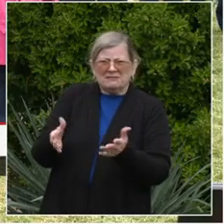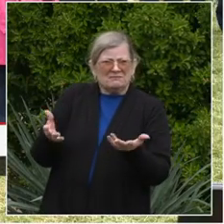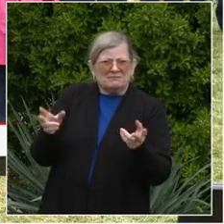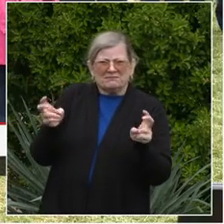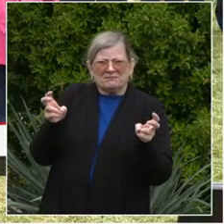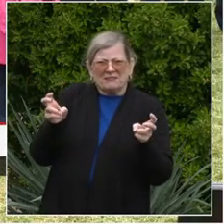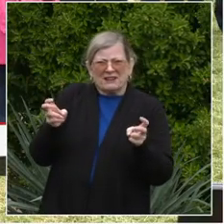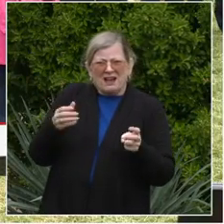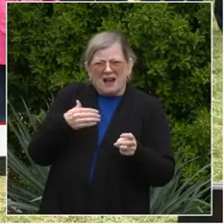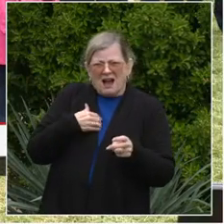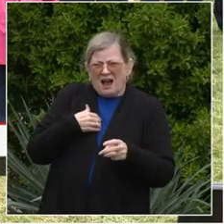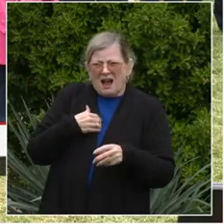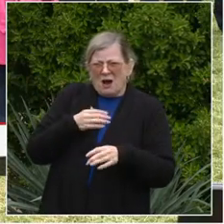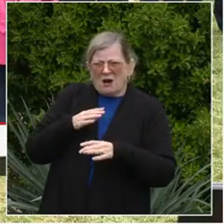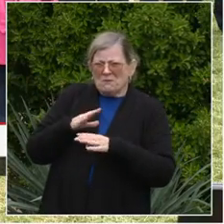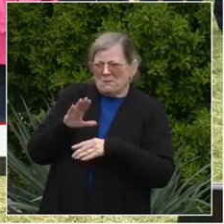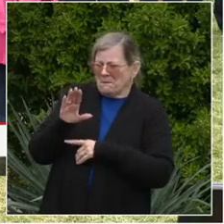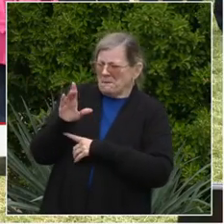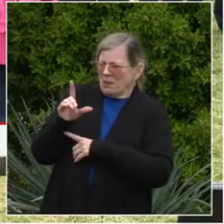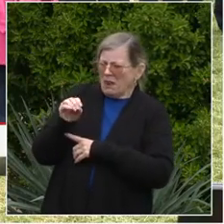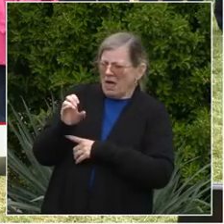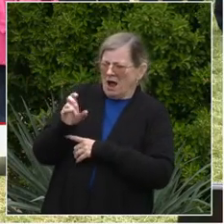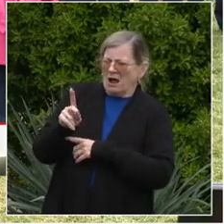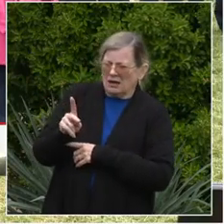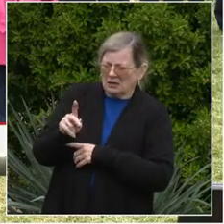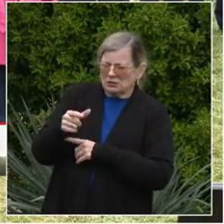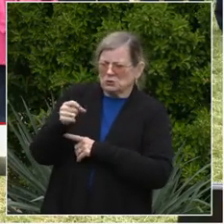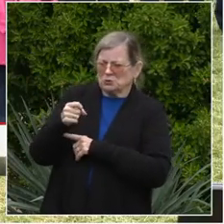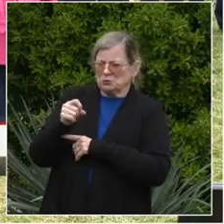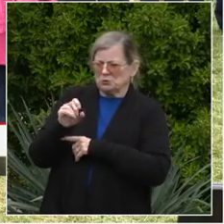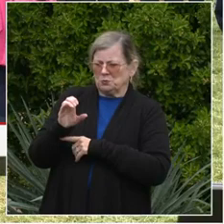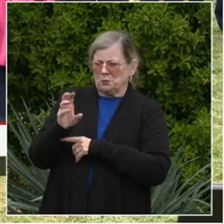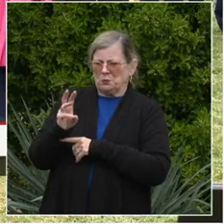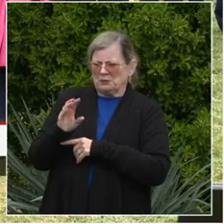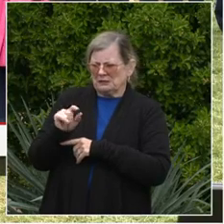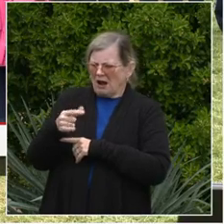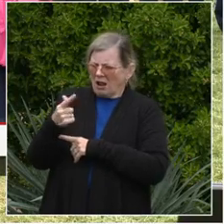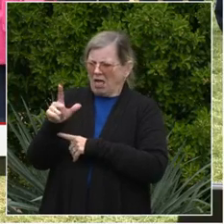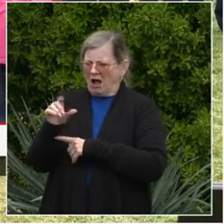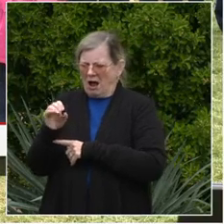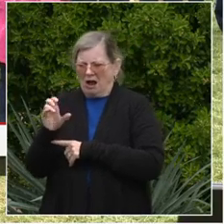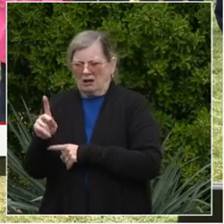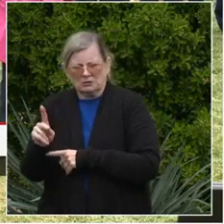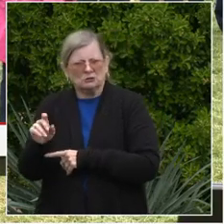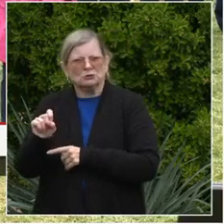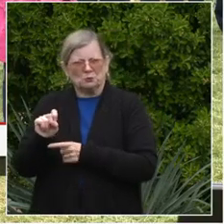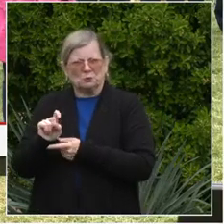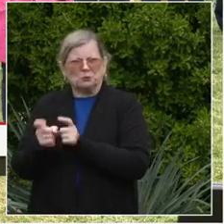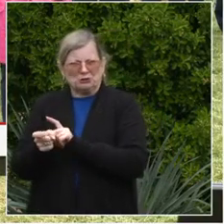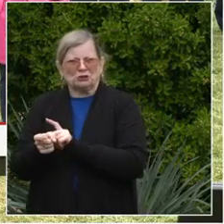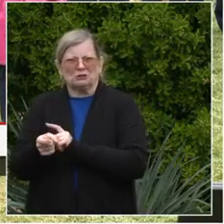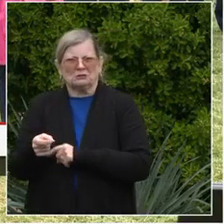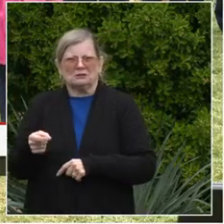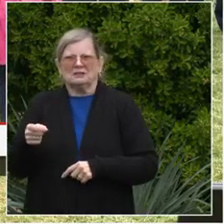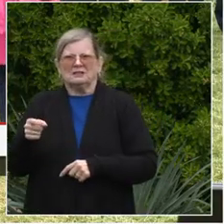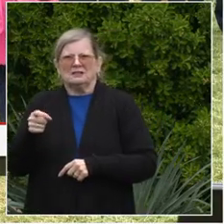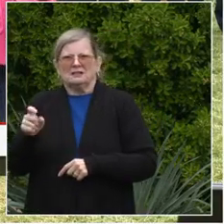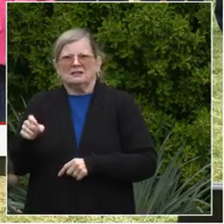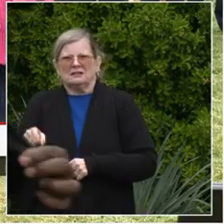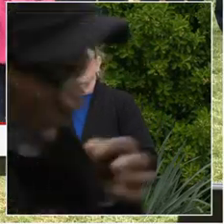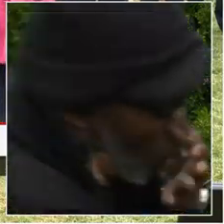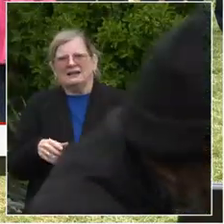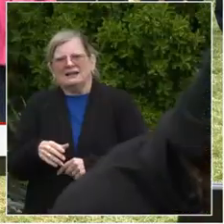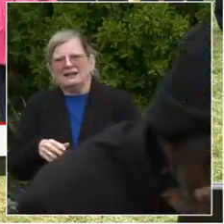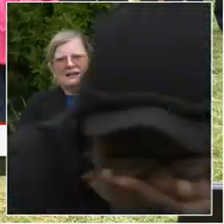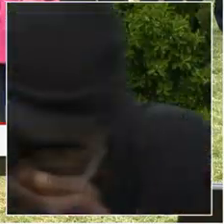switches on them that make these firearms fully automatic, it even gives more importance in my mind to why it's important that we get these types of firearms